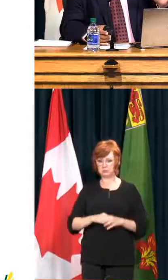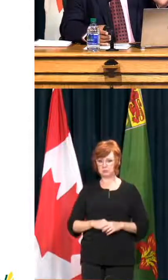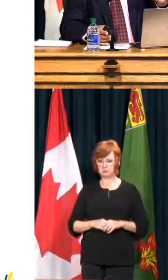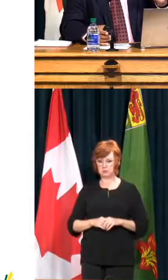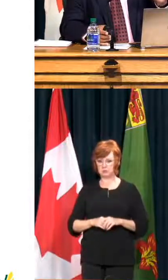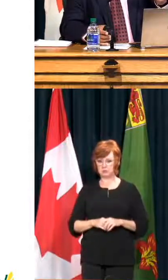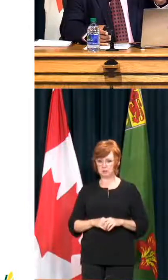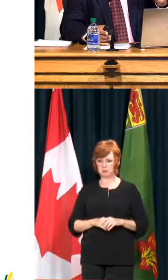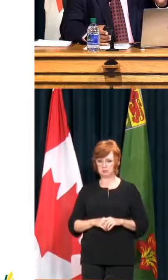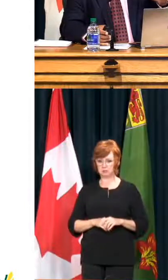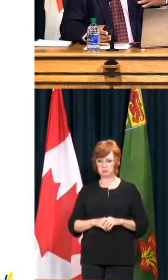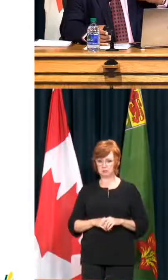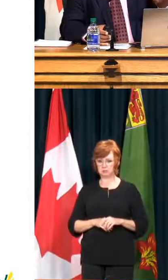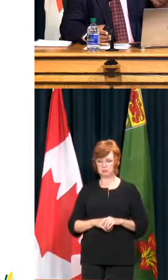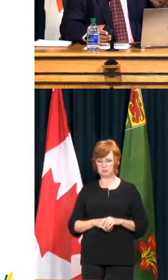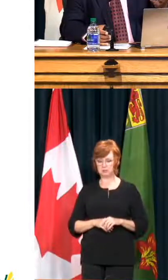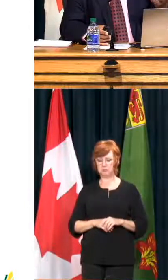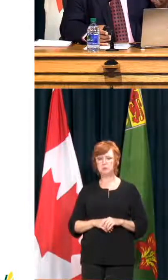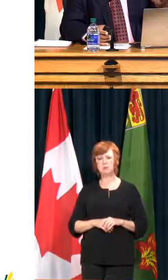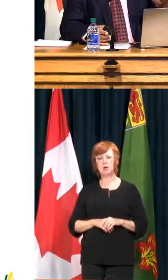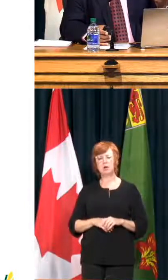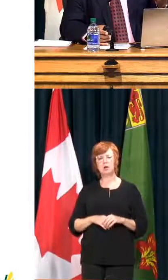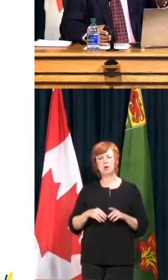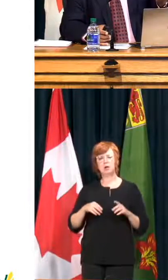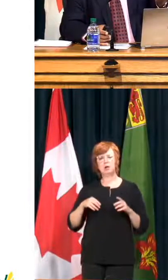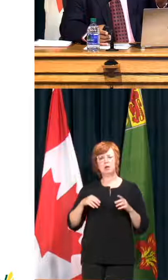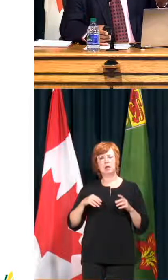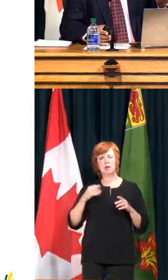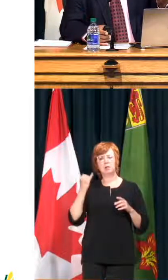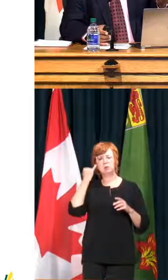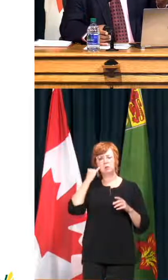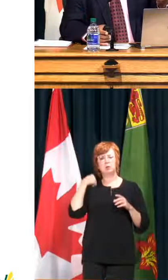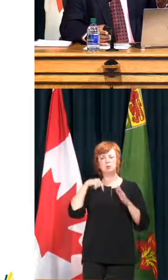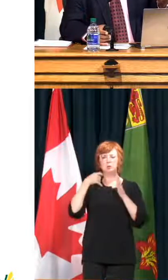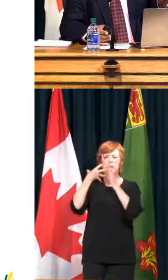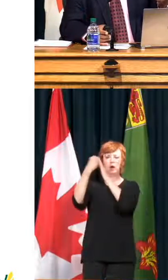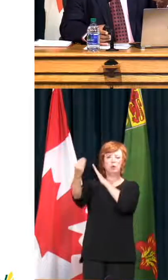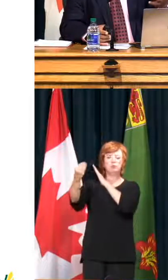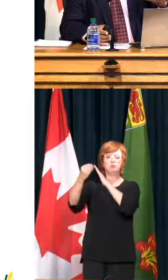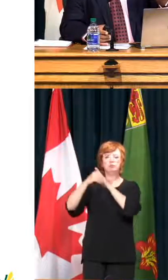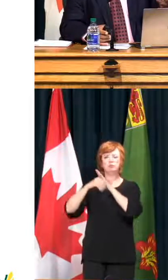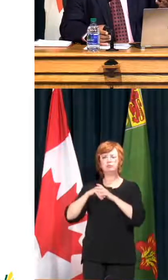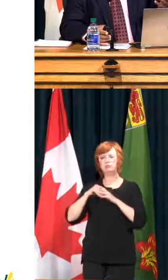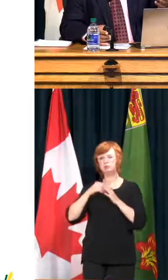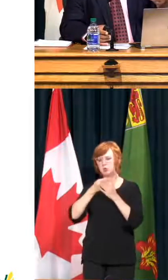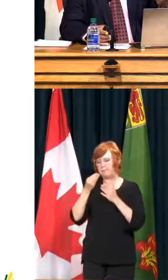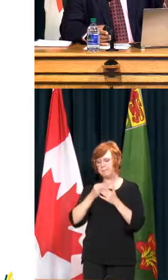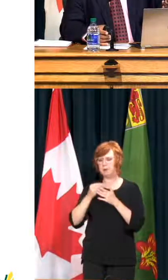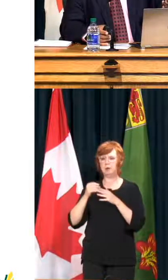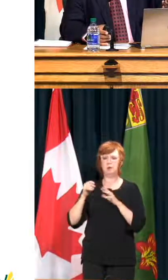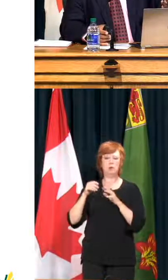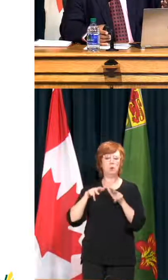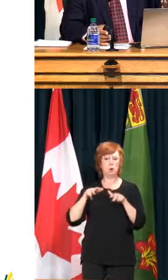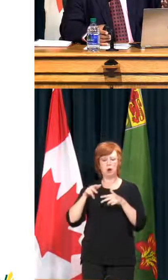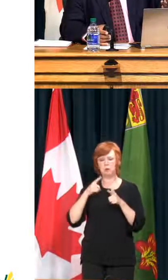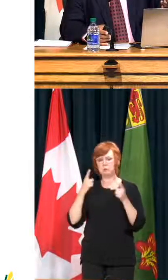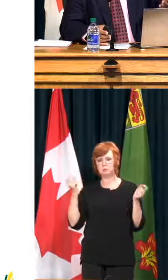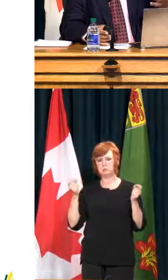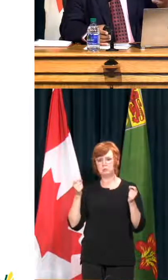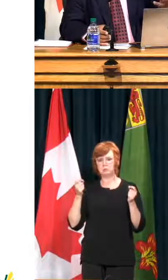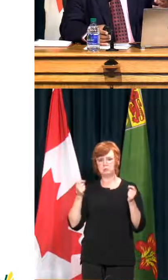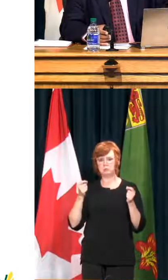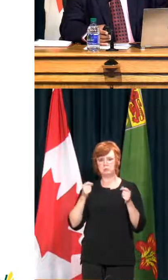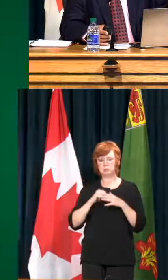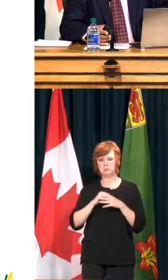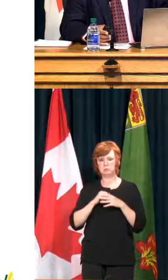and about, if we were to become symptomatic, we should not be able to name a lot of people who were closer than 2 meters.